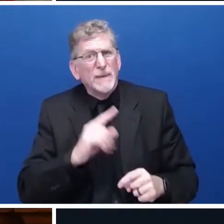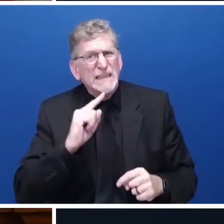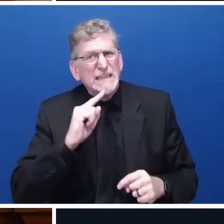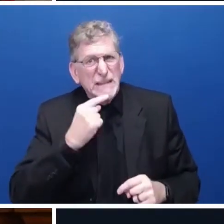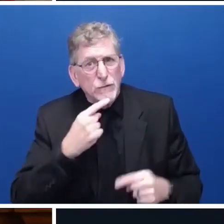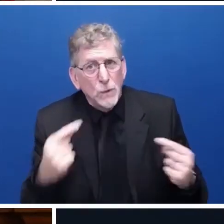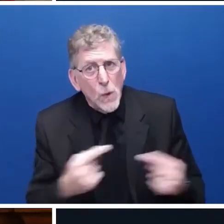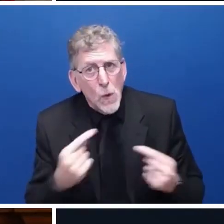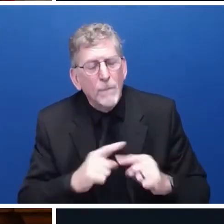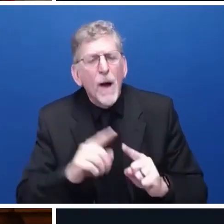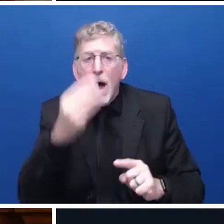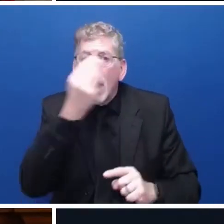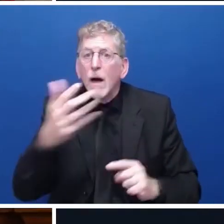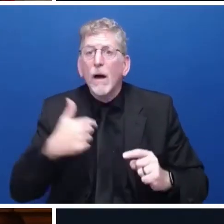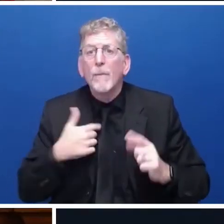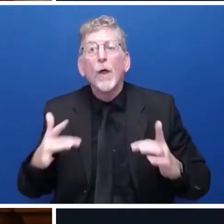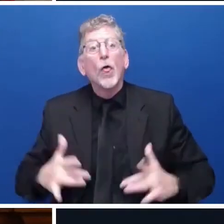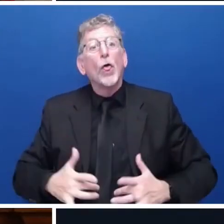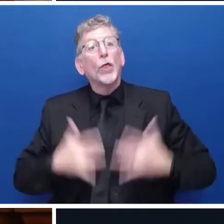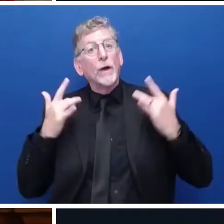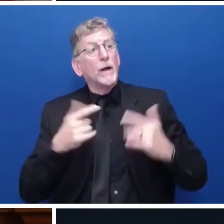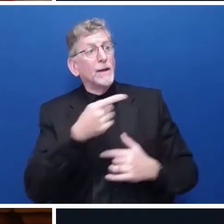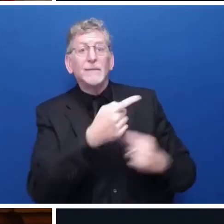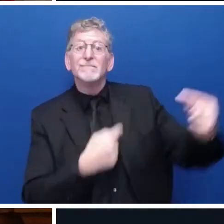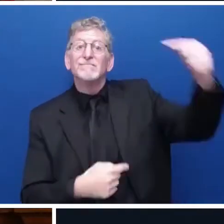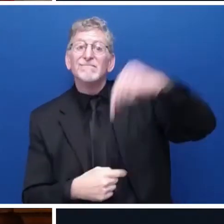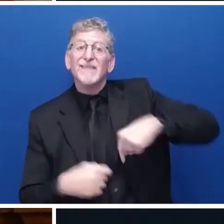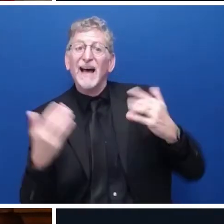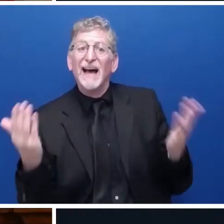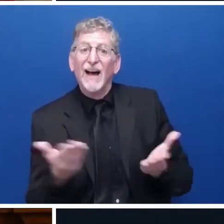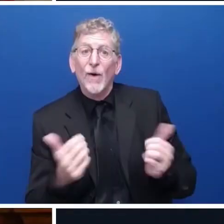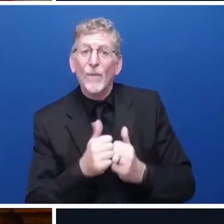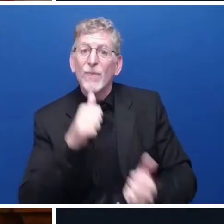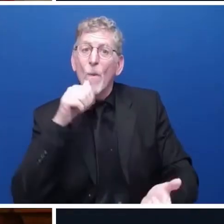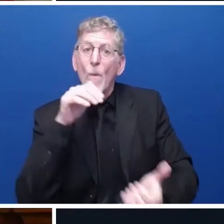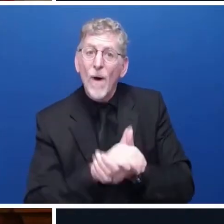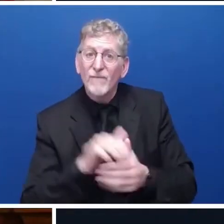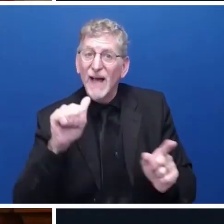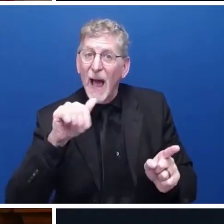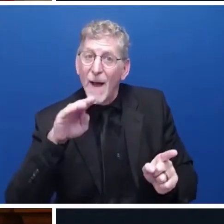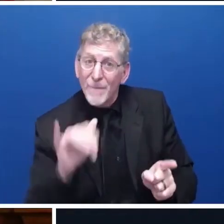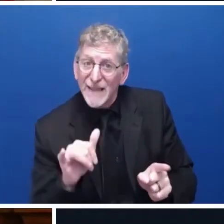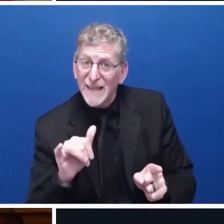say that he is here tonight with his wife Amy, Eric, and